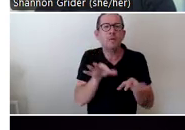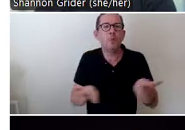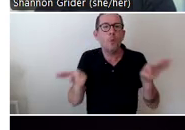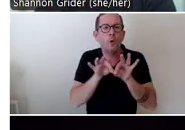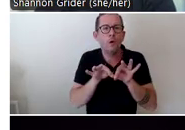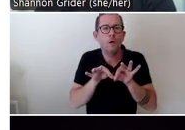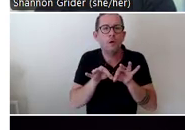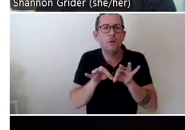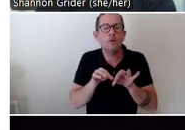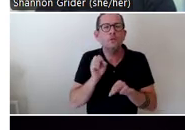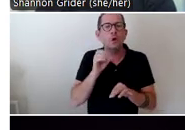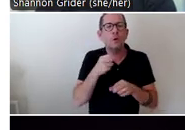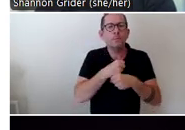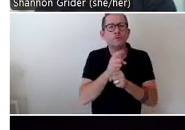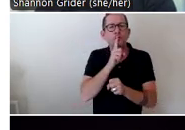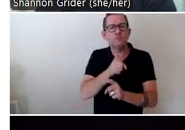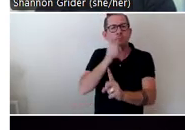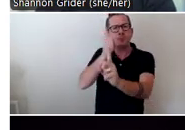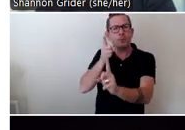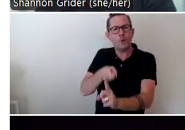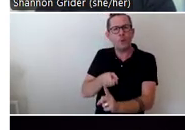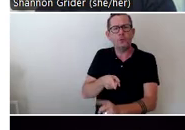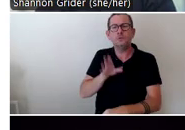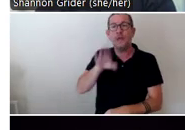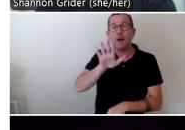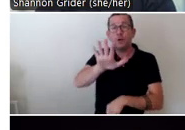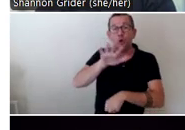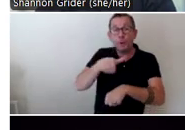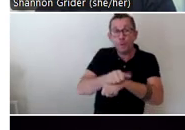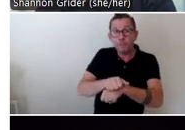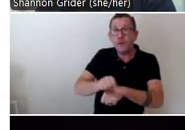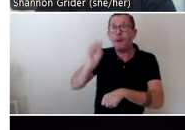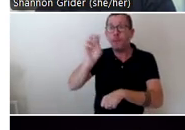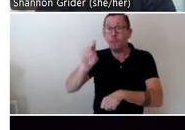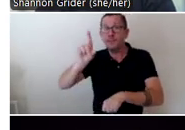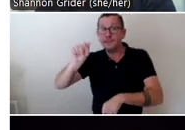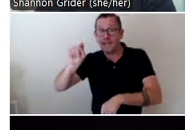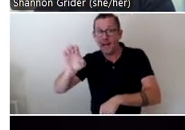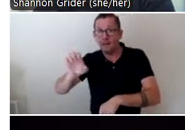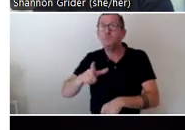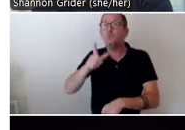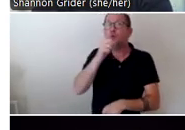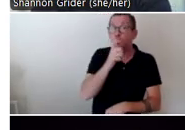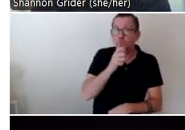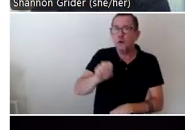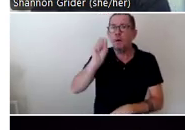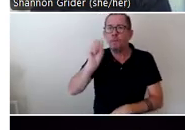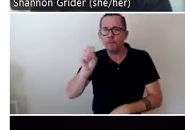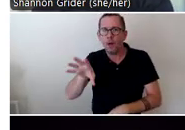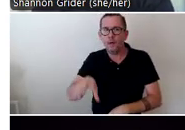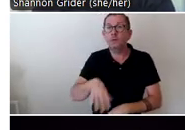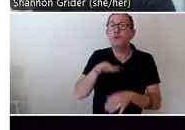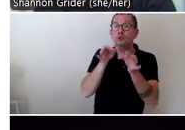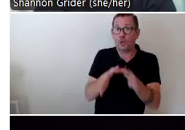interpreter, if you are speaking really fast because you're giving just this rote message to the person, this is so and so calling from such and